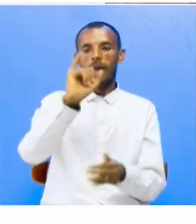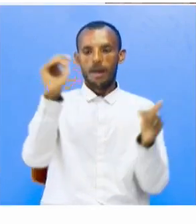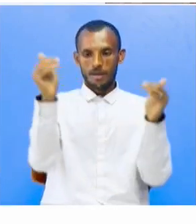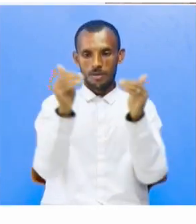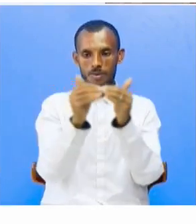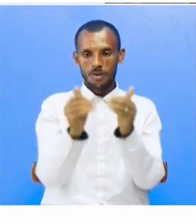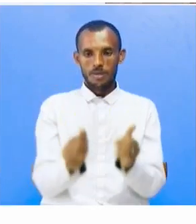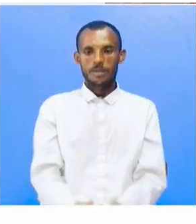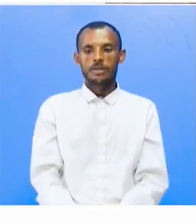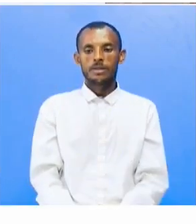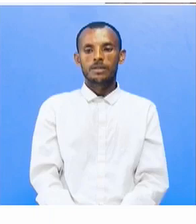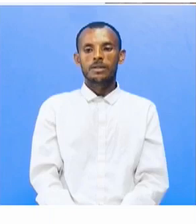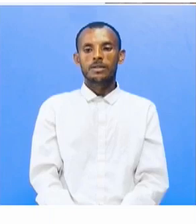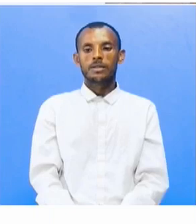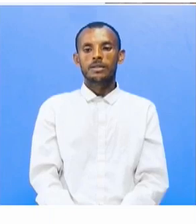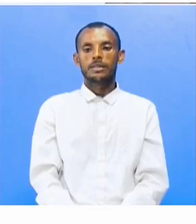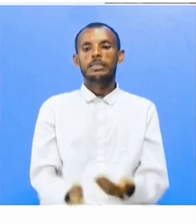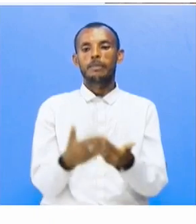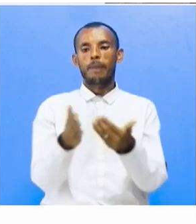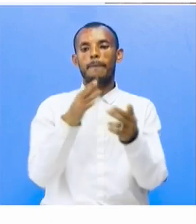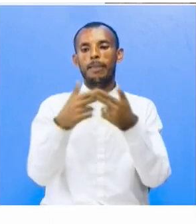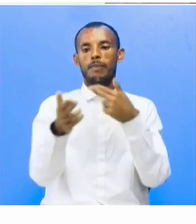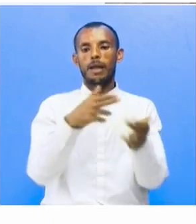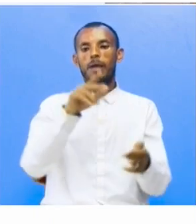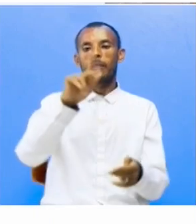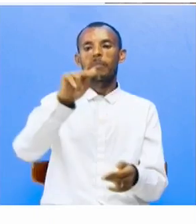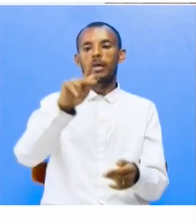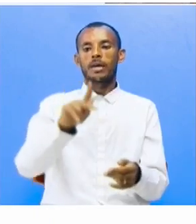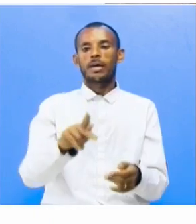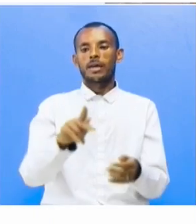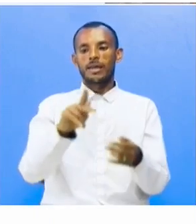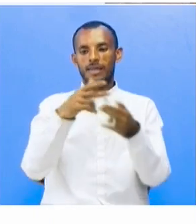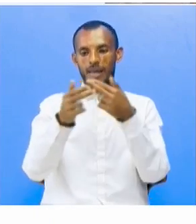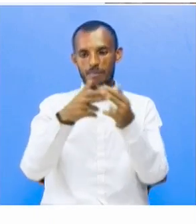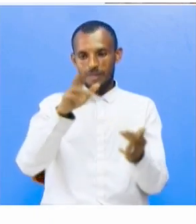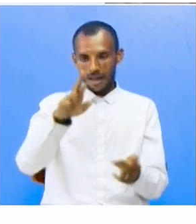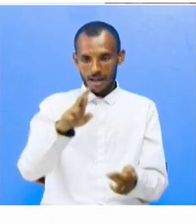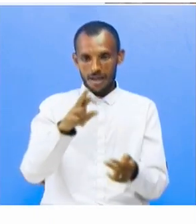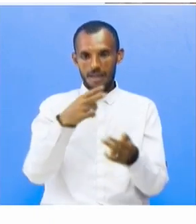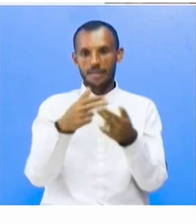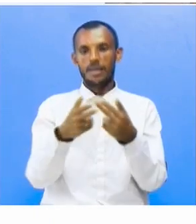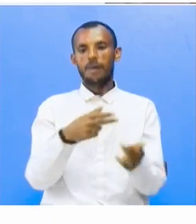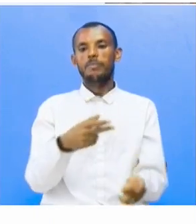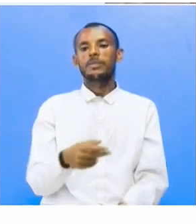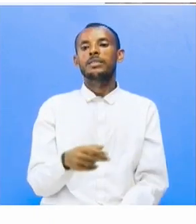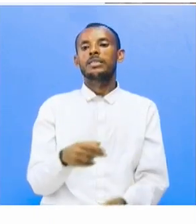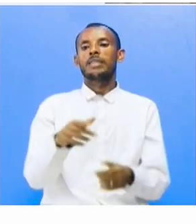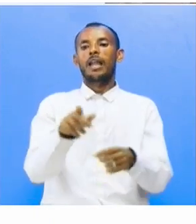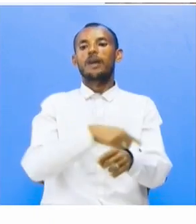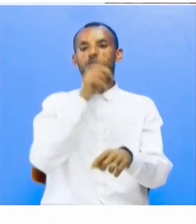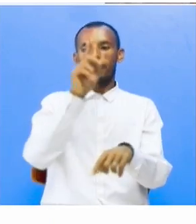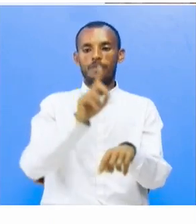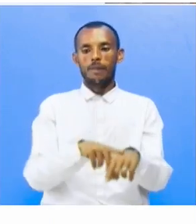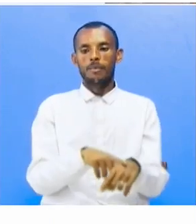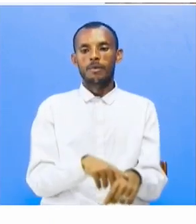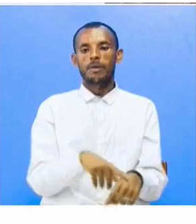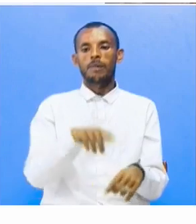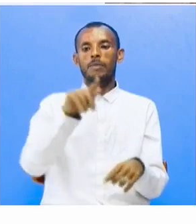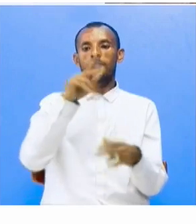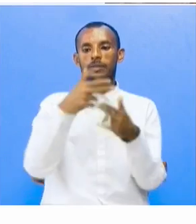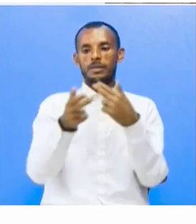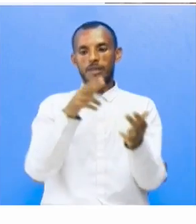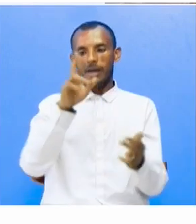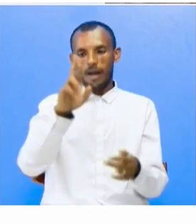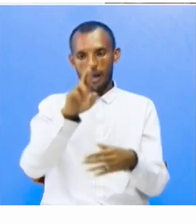to calculate this one, simply multiply P and R and then by the length of the period. As you can see here, principal times rate, principal